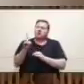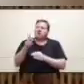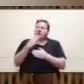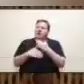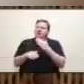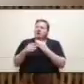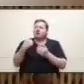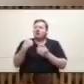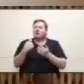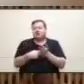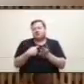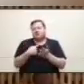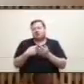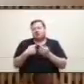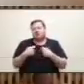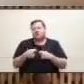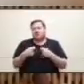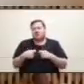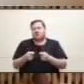and consequence management.